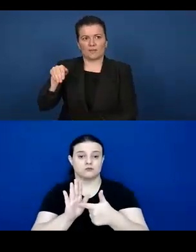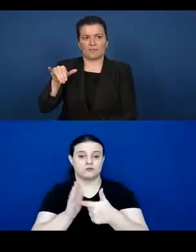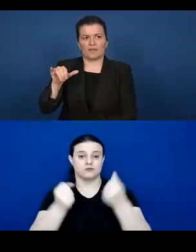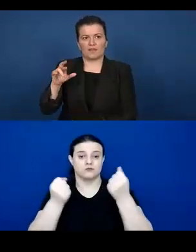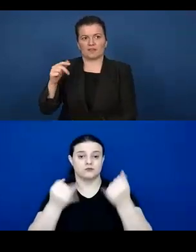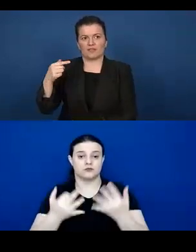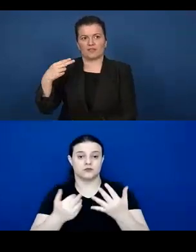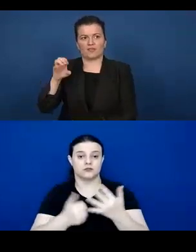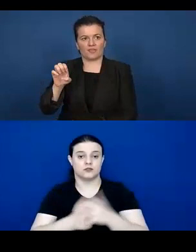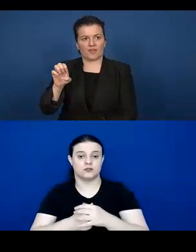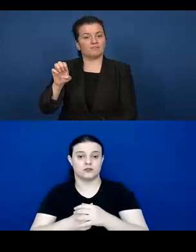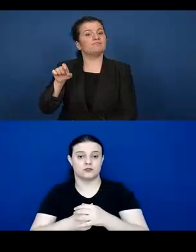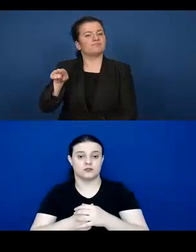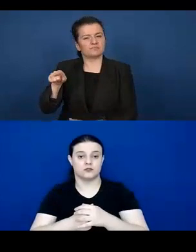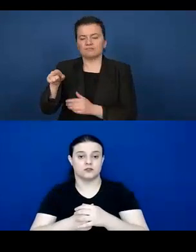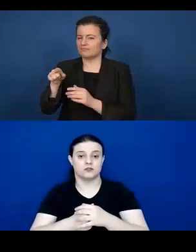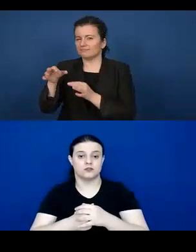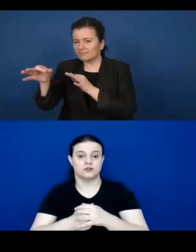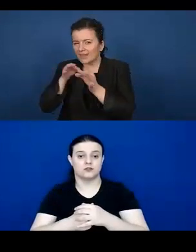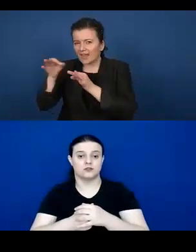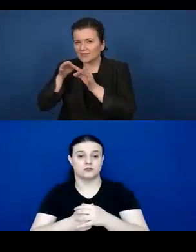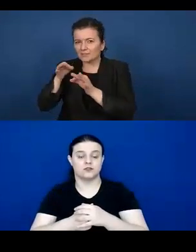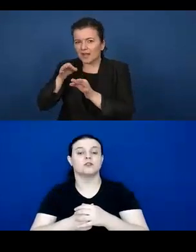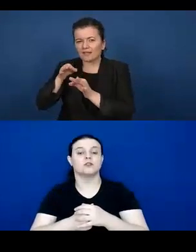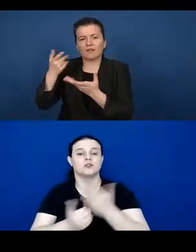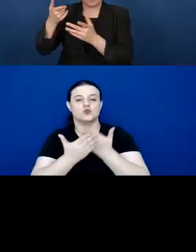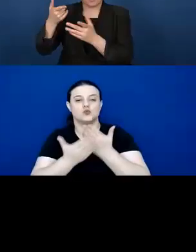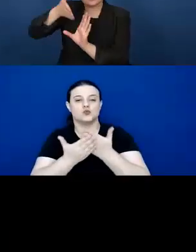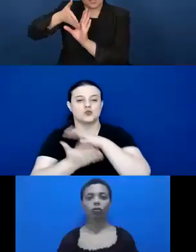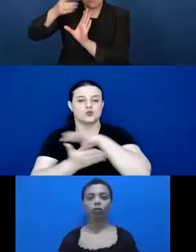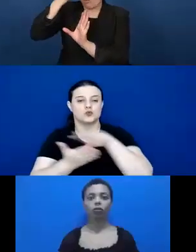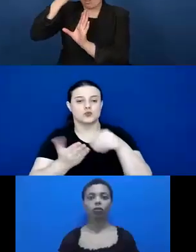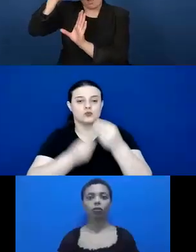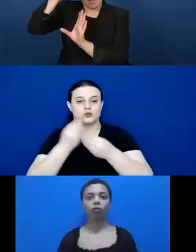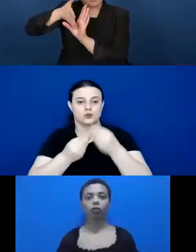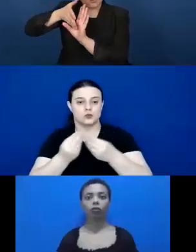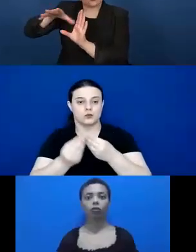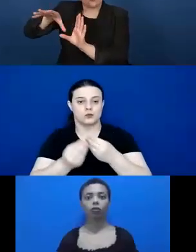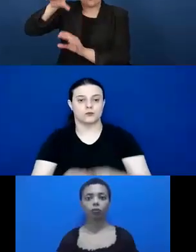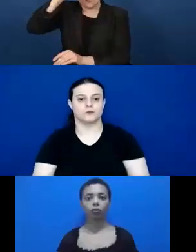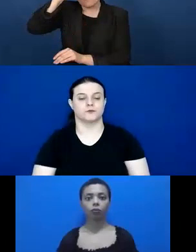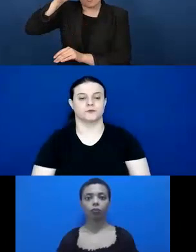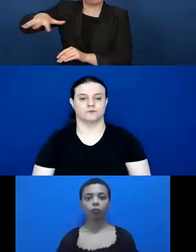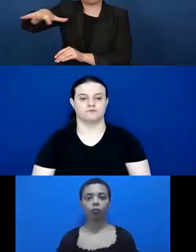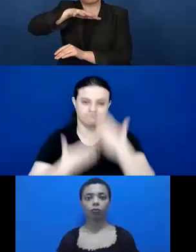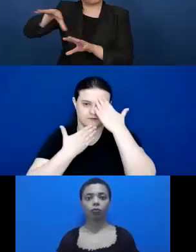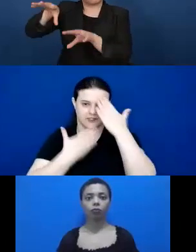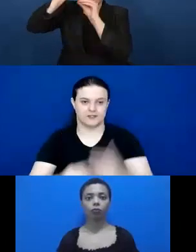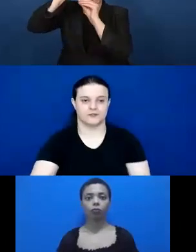psychophysical experiments and some user studies. Thanks for your attention.